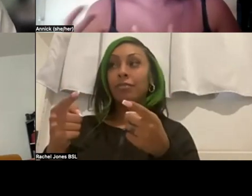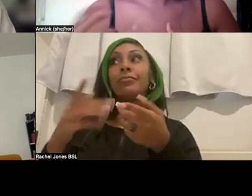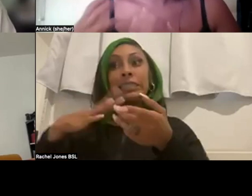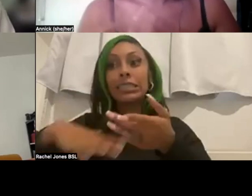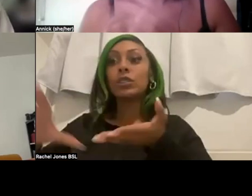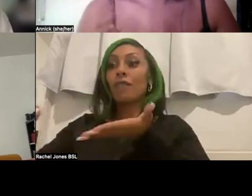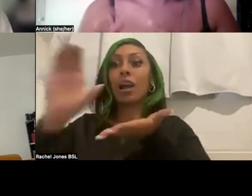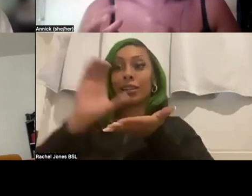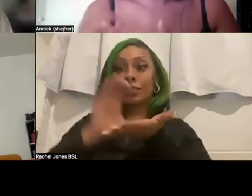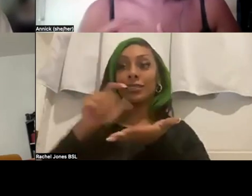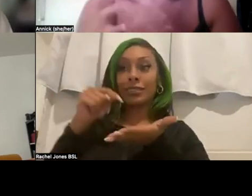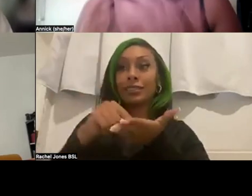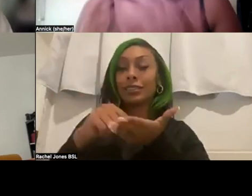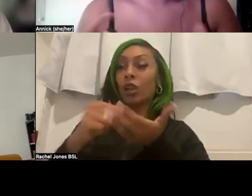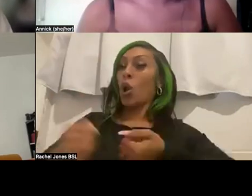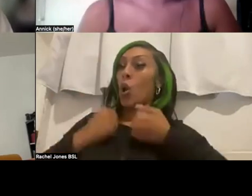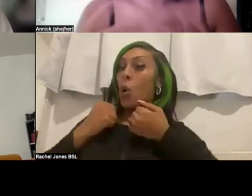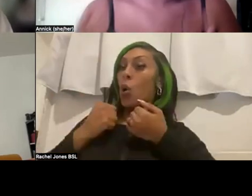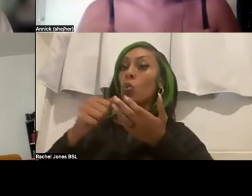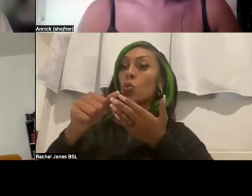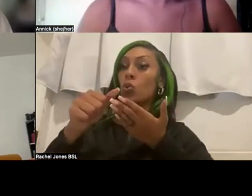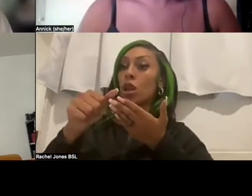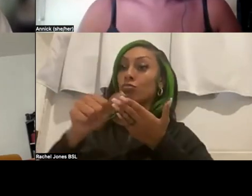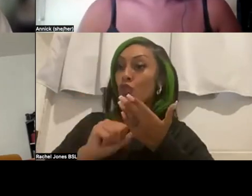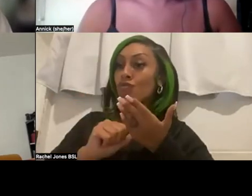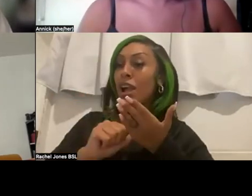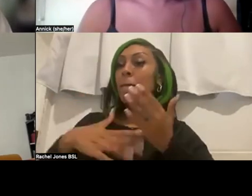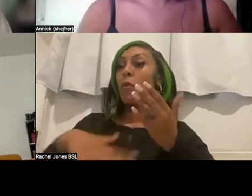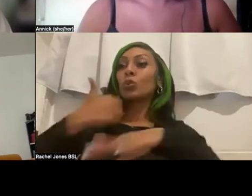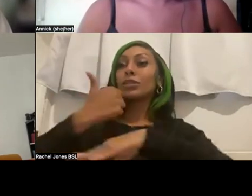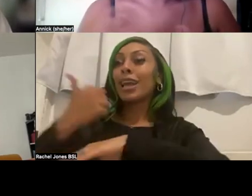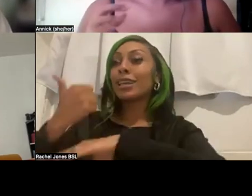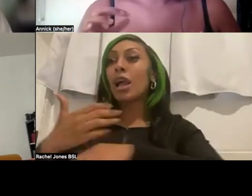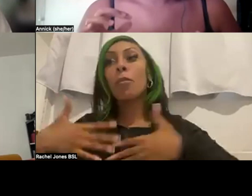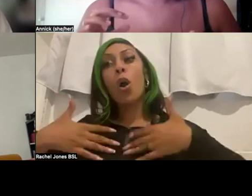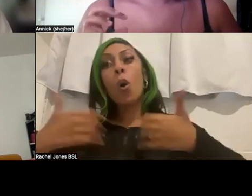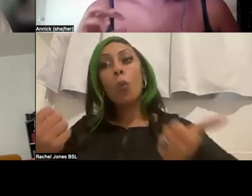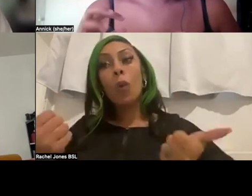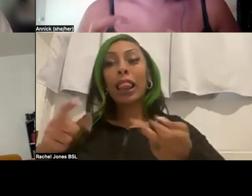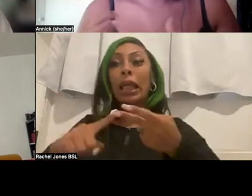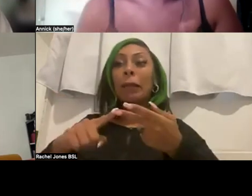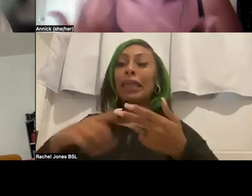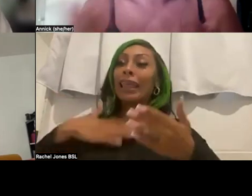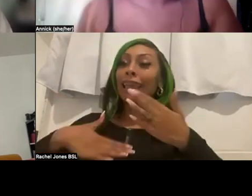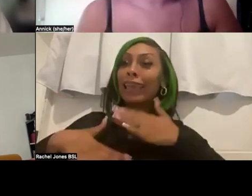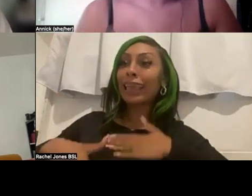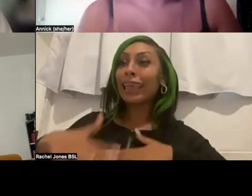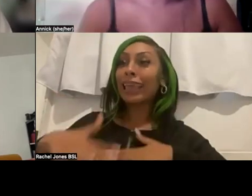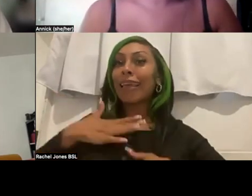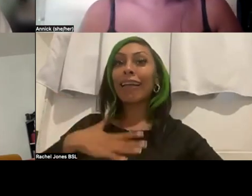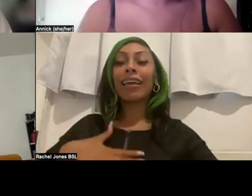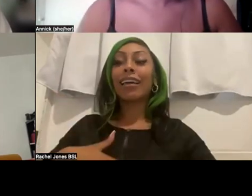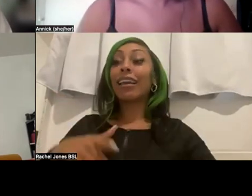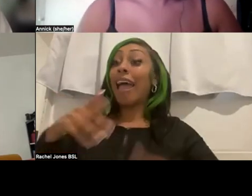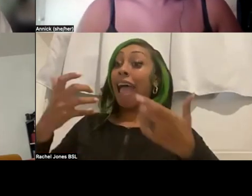your own program where you're trying to center well-being and healing and things like that, for it to happen, you have